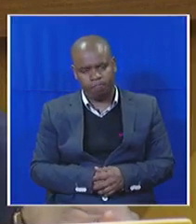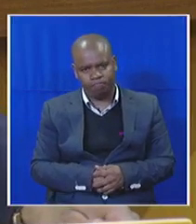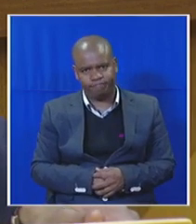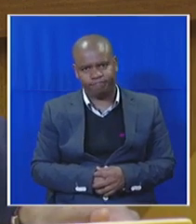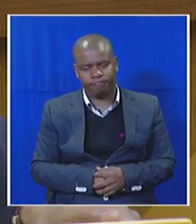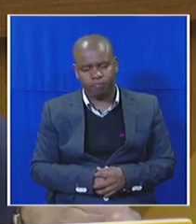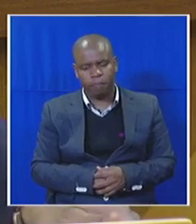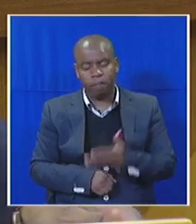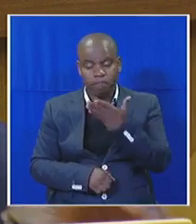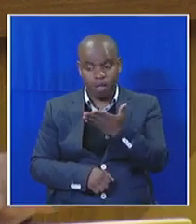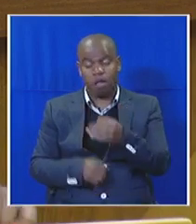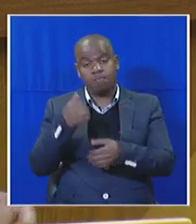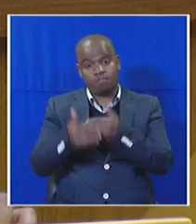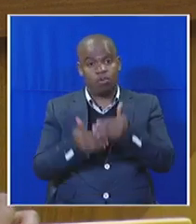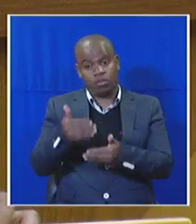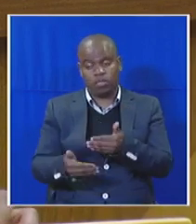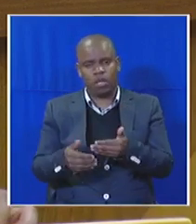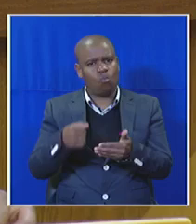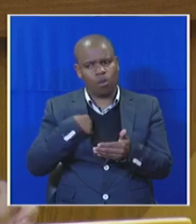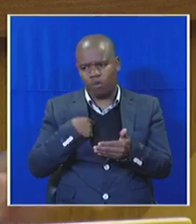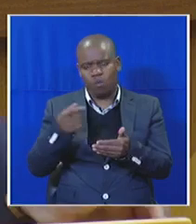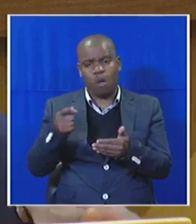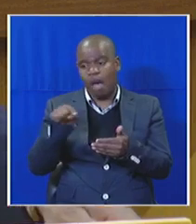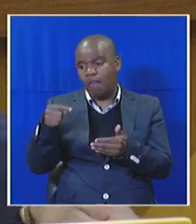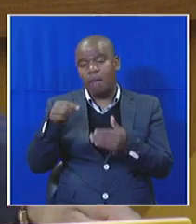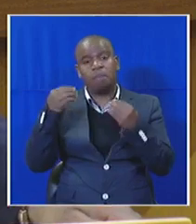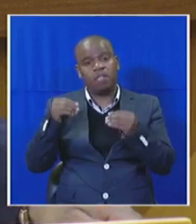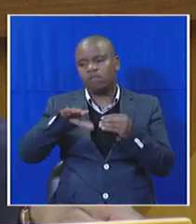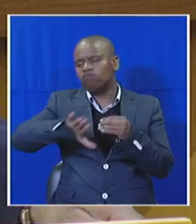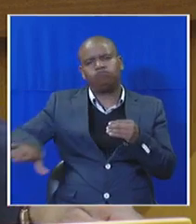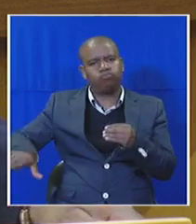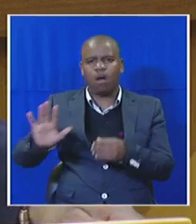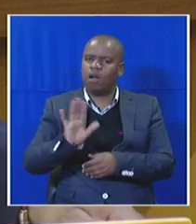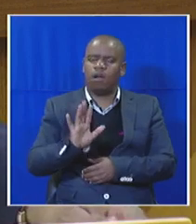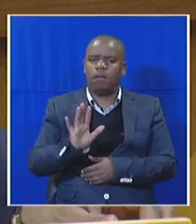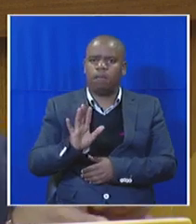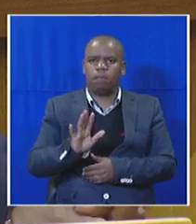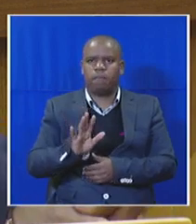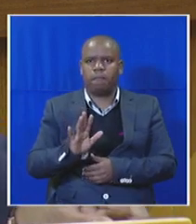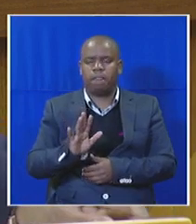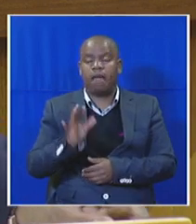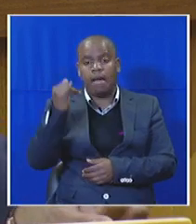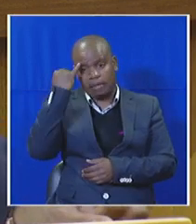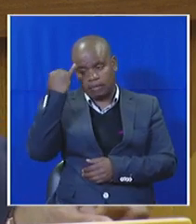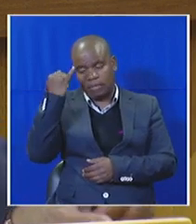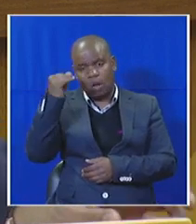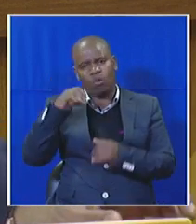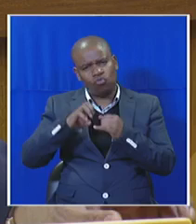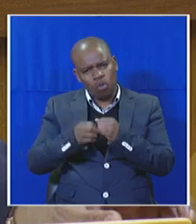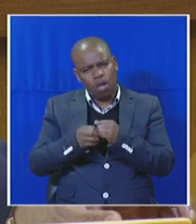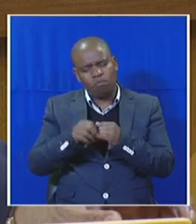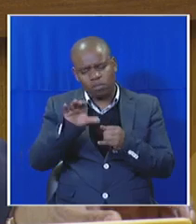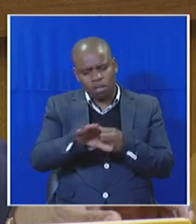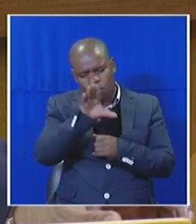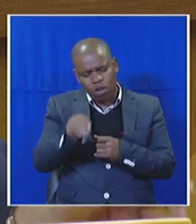that the honorable member is talking about, we are not shutting out anyone. I think the idea has been, how do you make the country